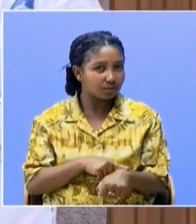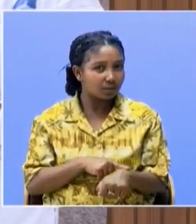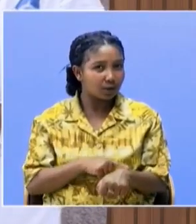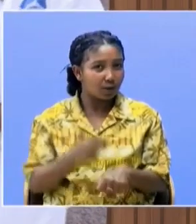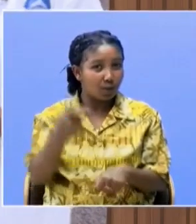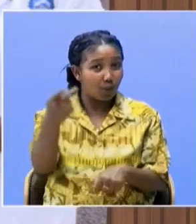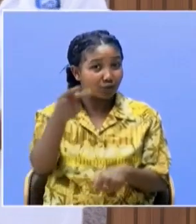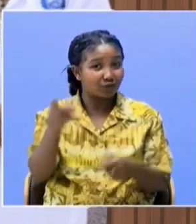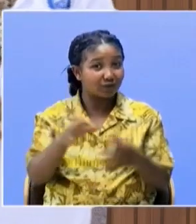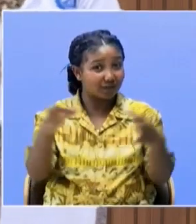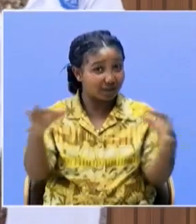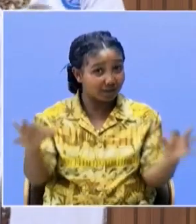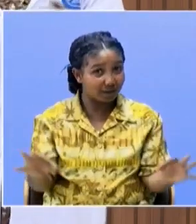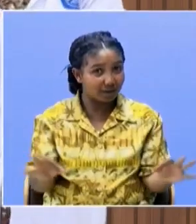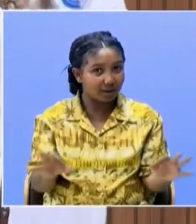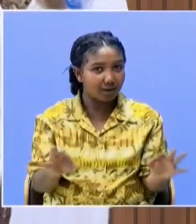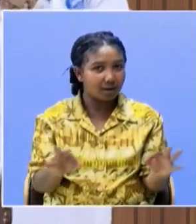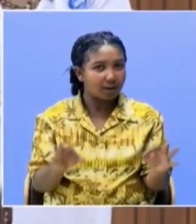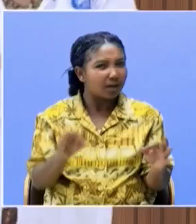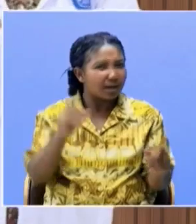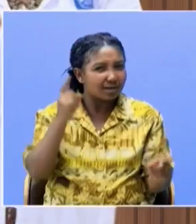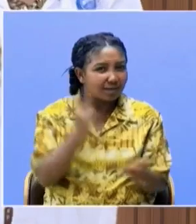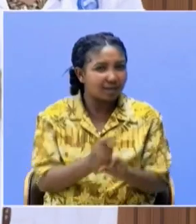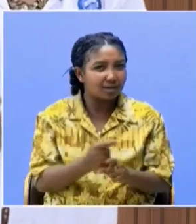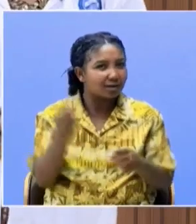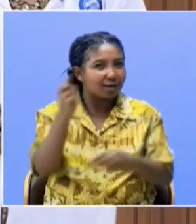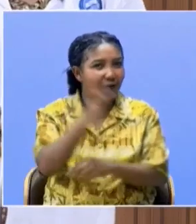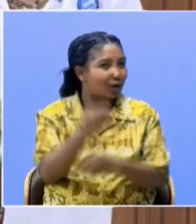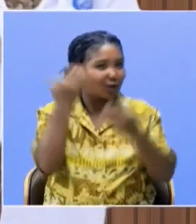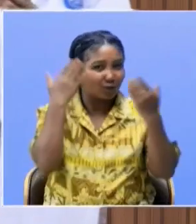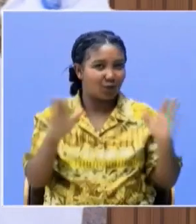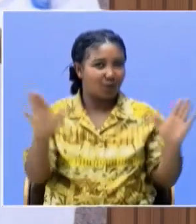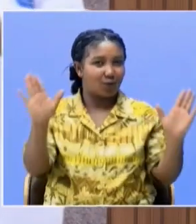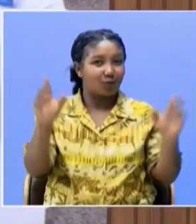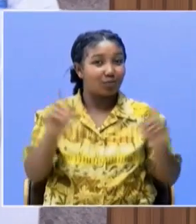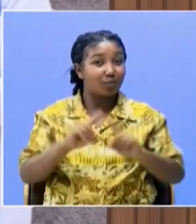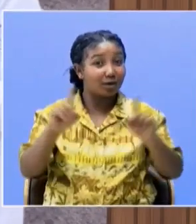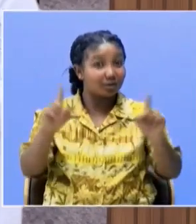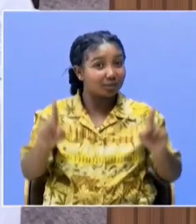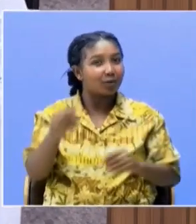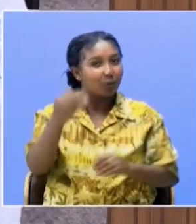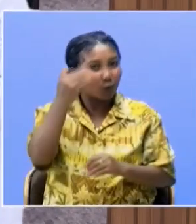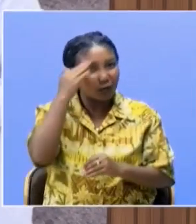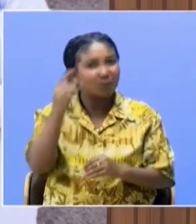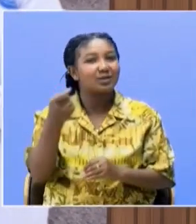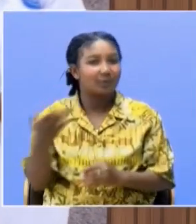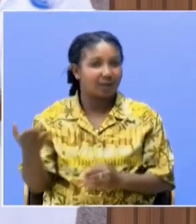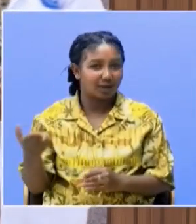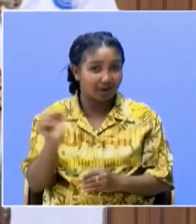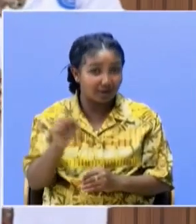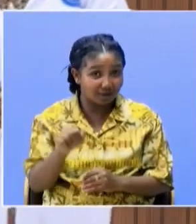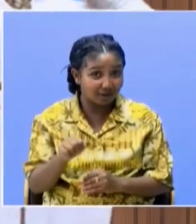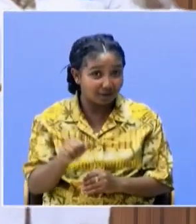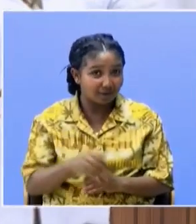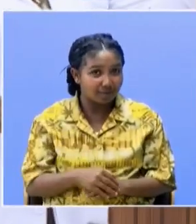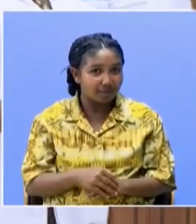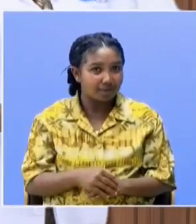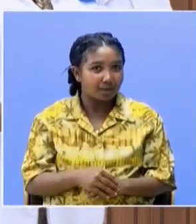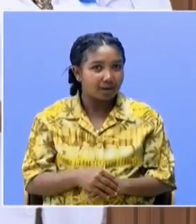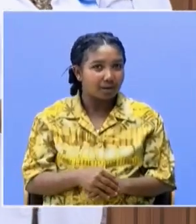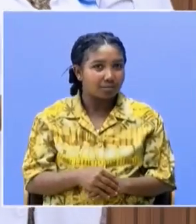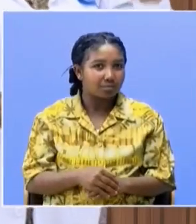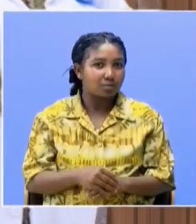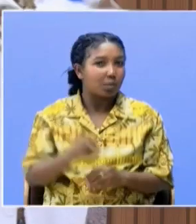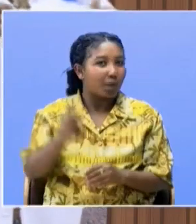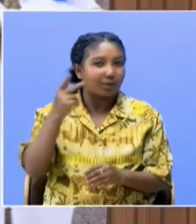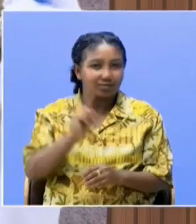the sentences, we might not know the exact day of happening, but we know something. Yes? It was not in the